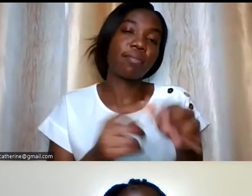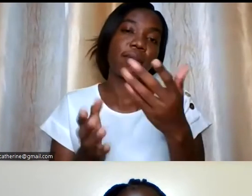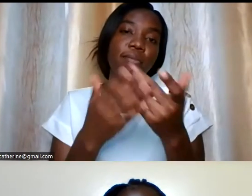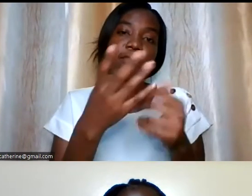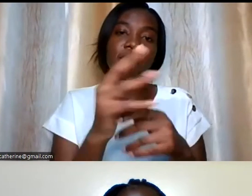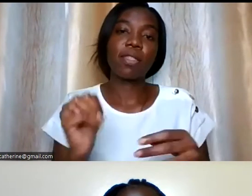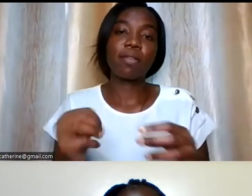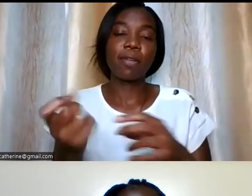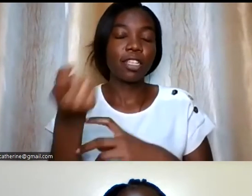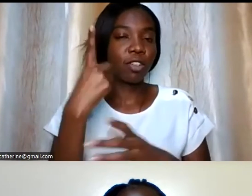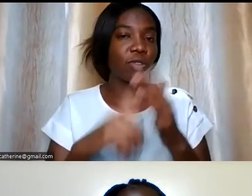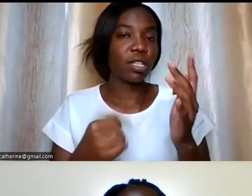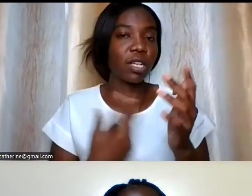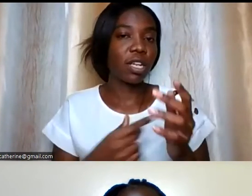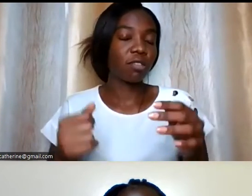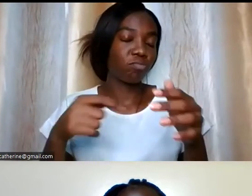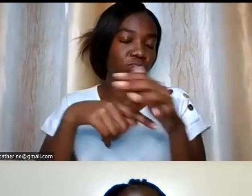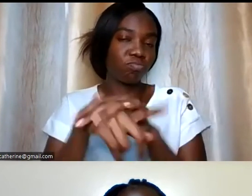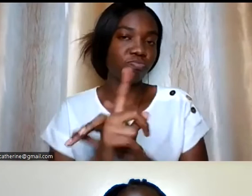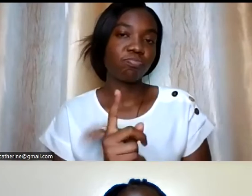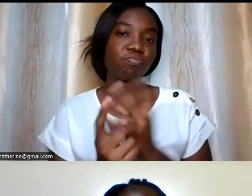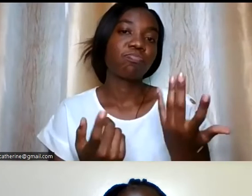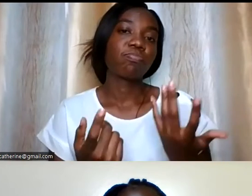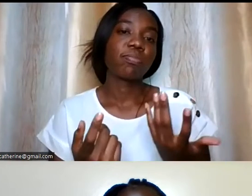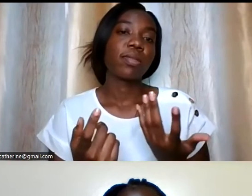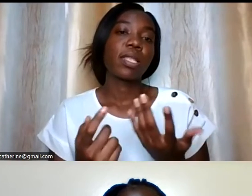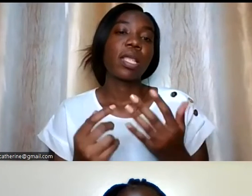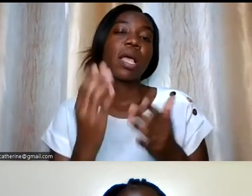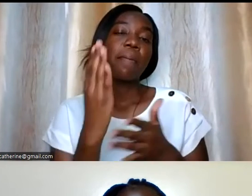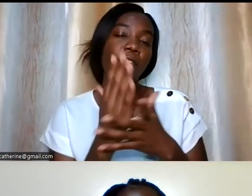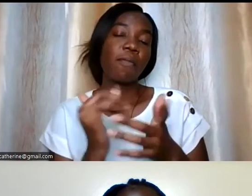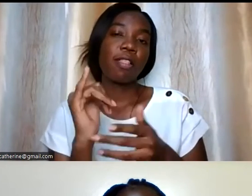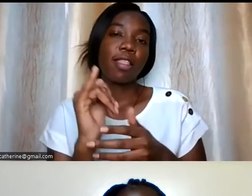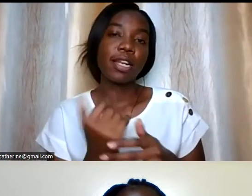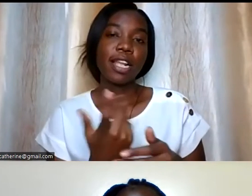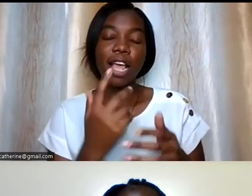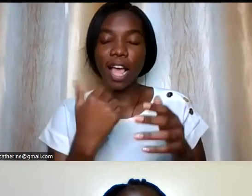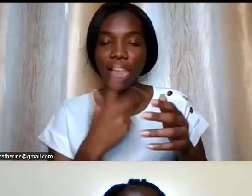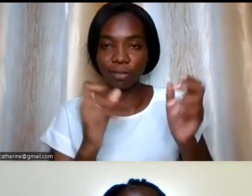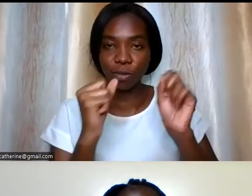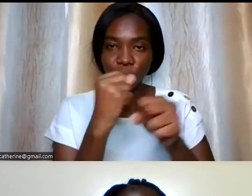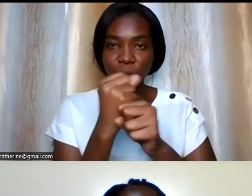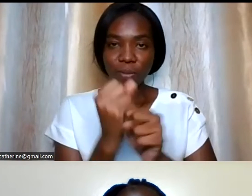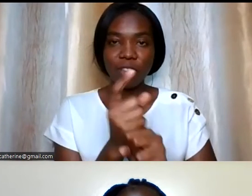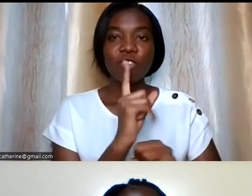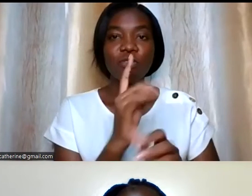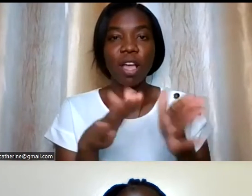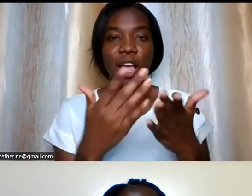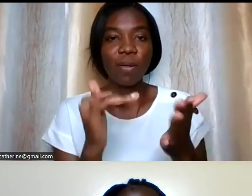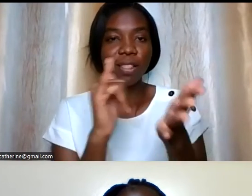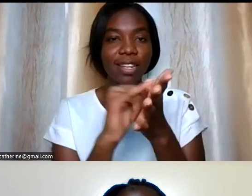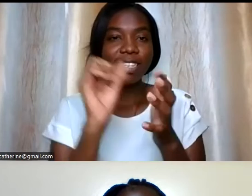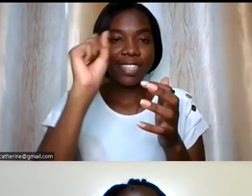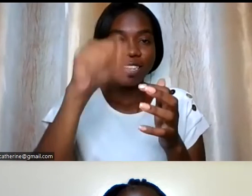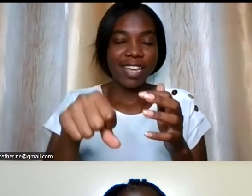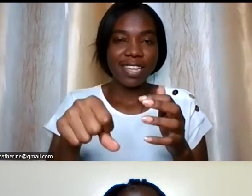through. Besides that, how can we just make sure that, yes, however much you're doing the HR